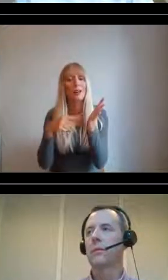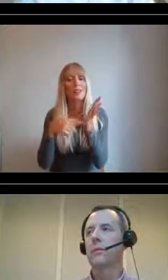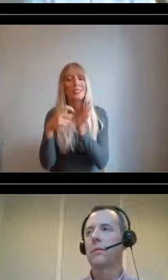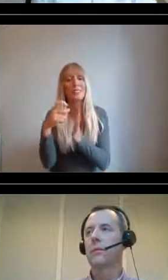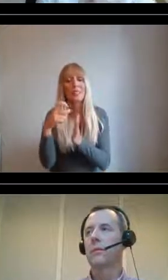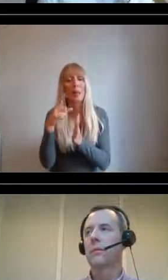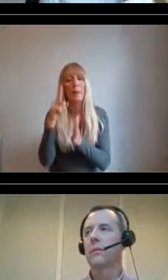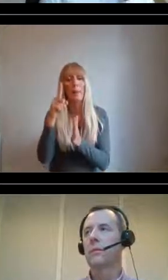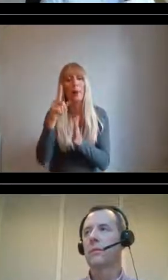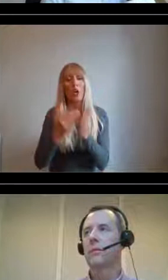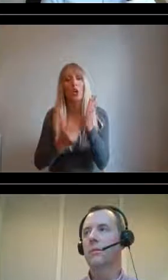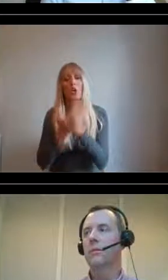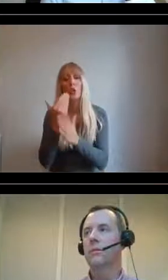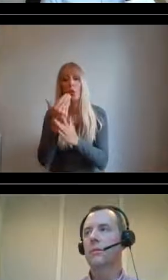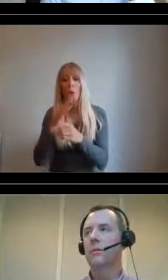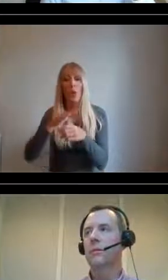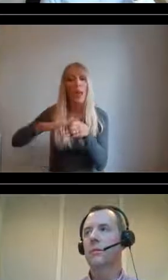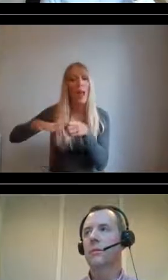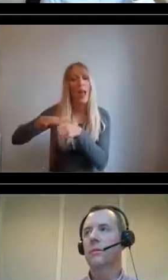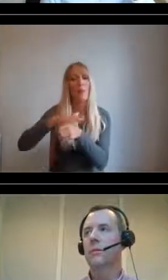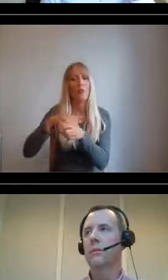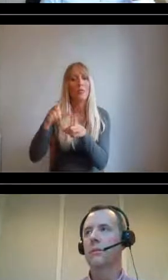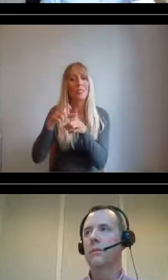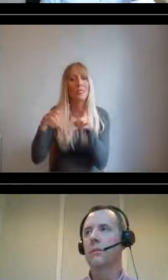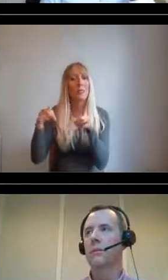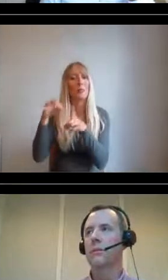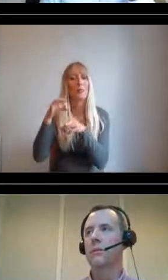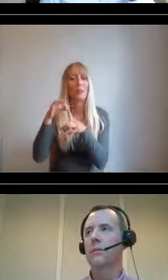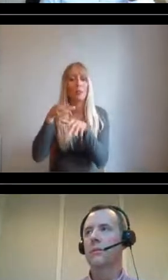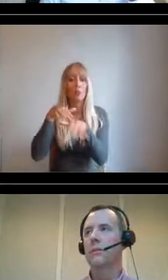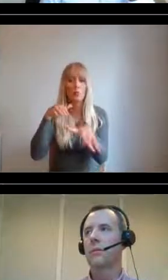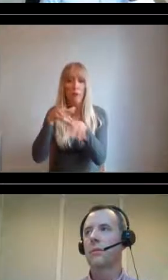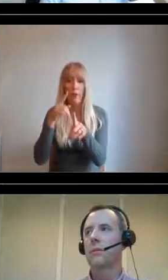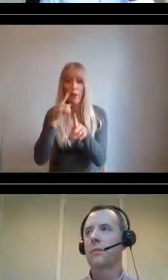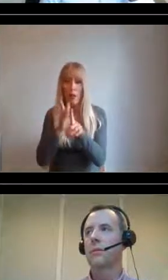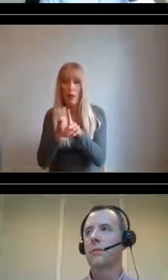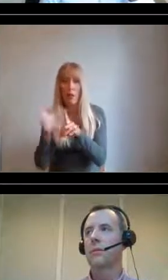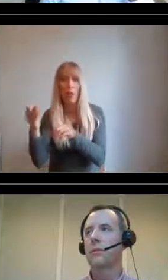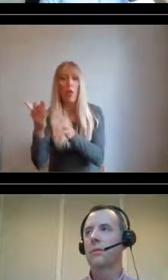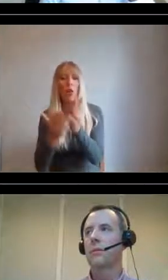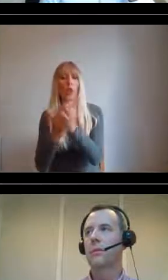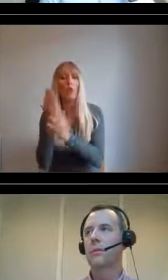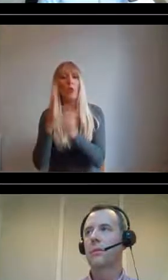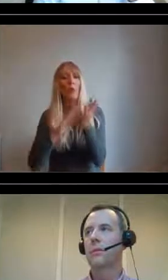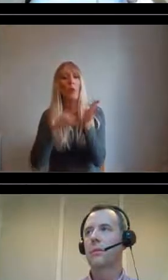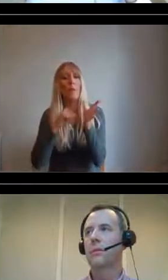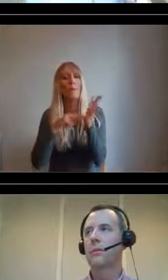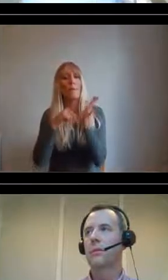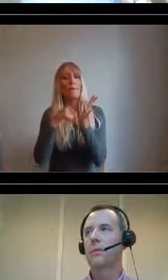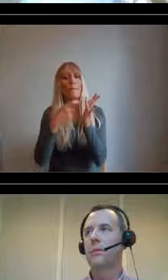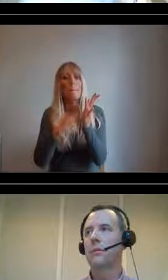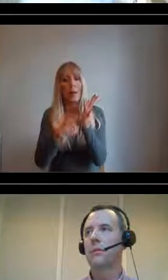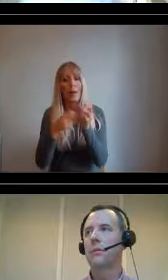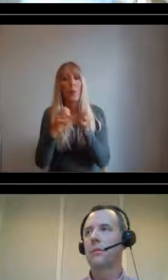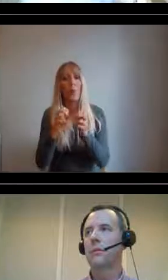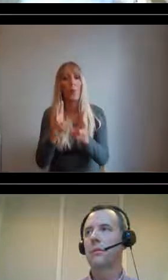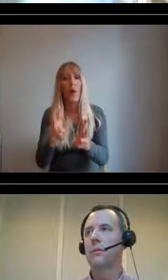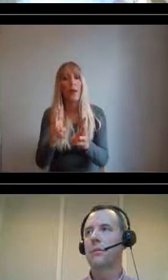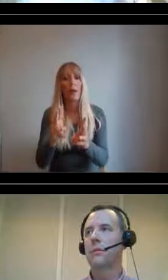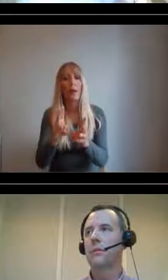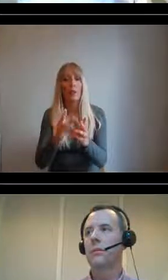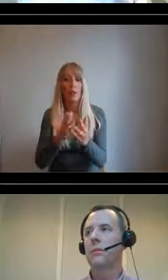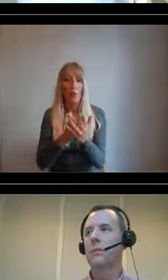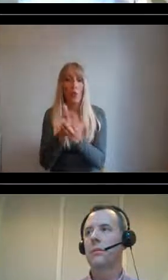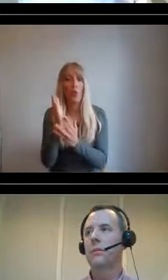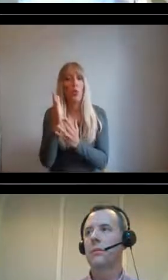along the new section that's been widened from Manor Way to Orsett Cock and go underneath Orsett Cock roundabout,